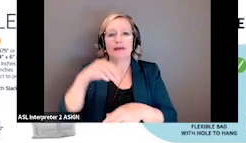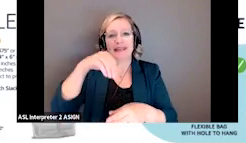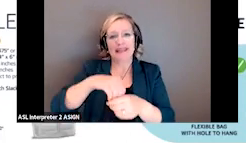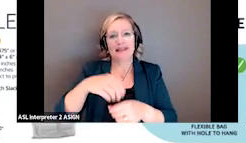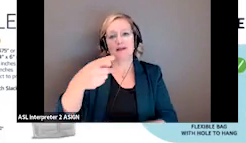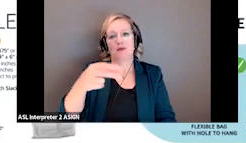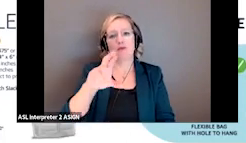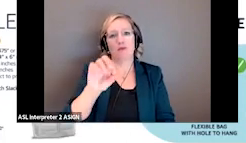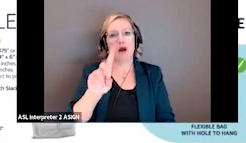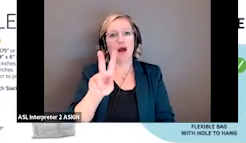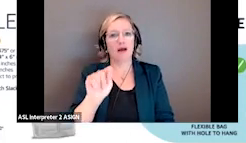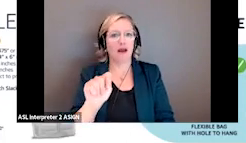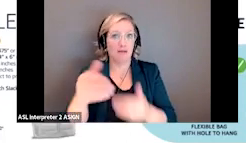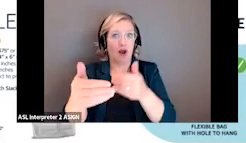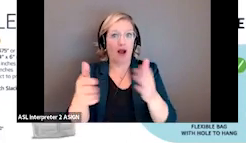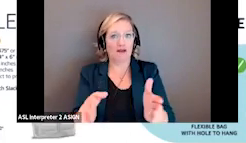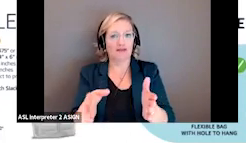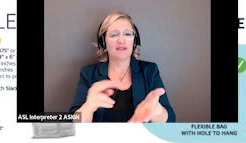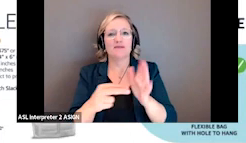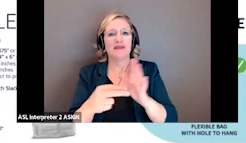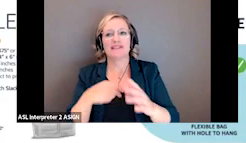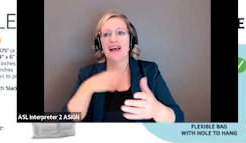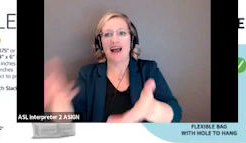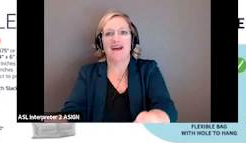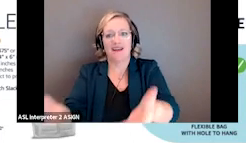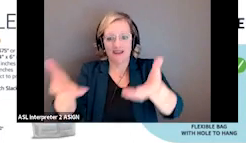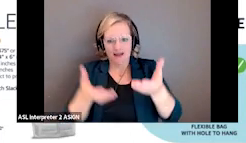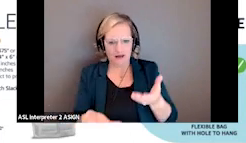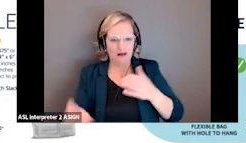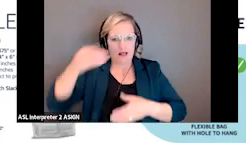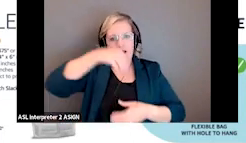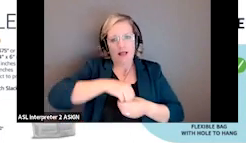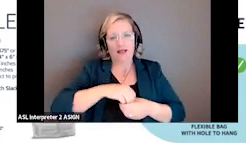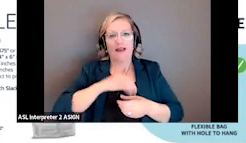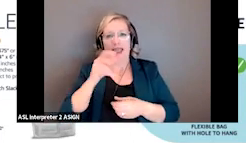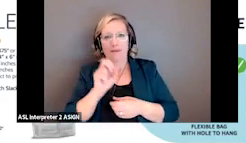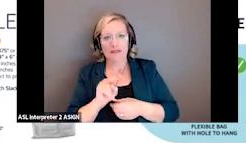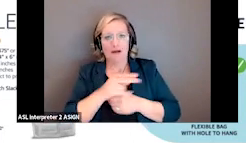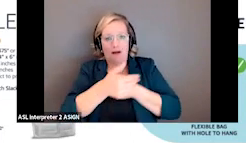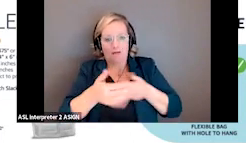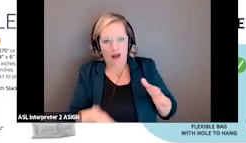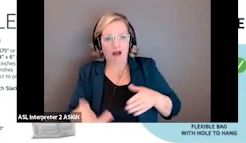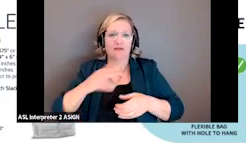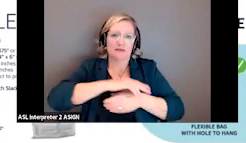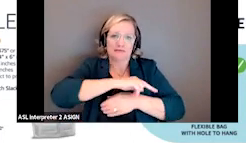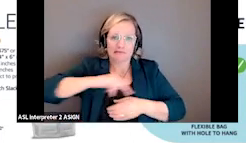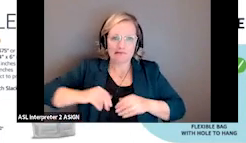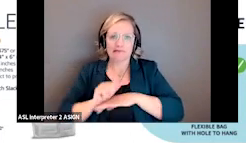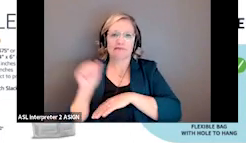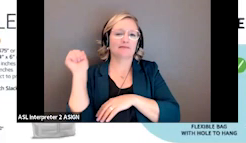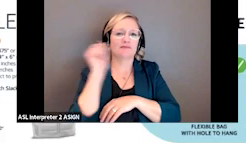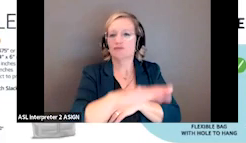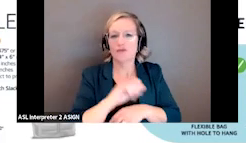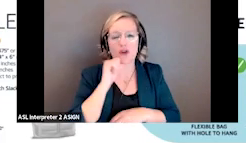be more environmentally friendly, but also to reduce their own costs on boxes and various what's